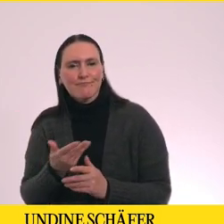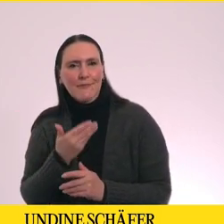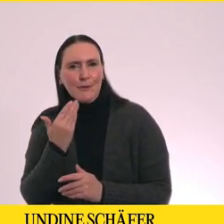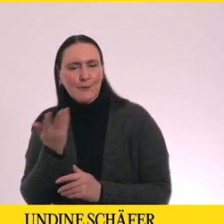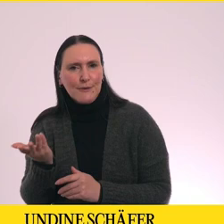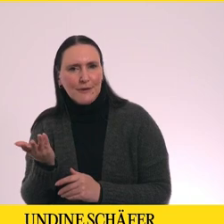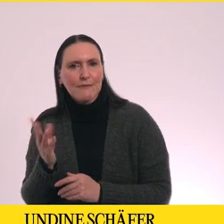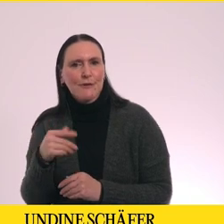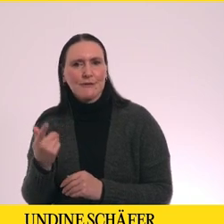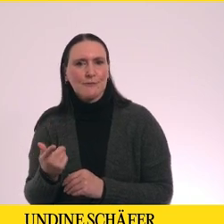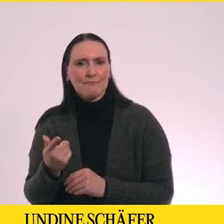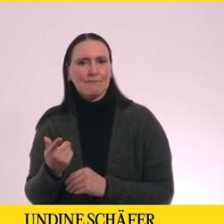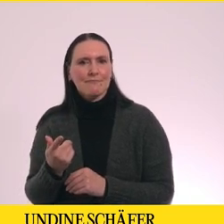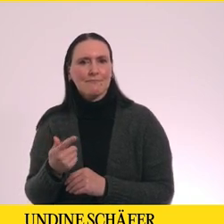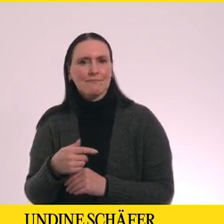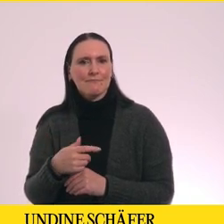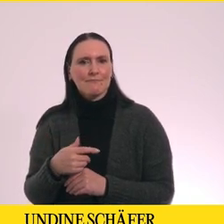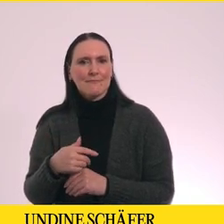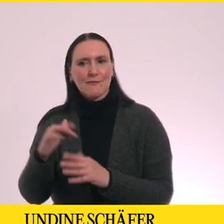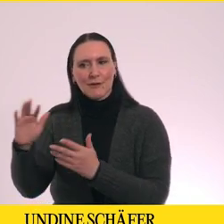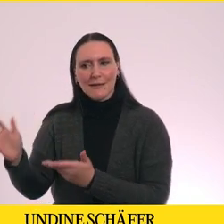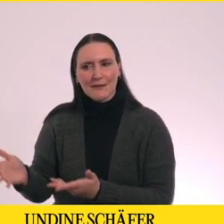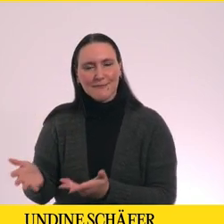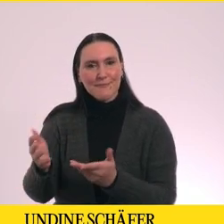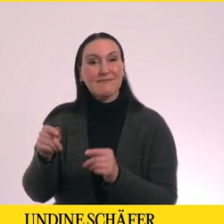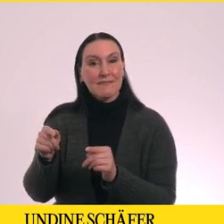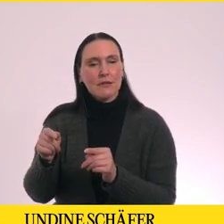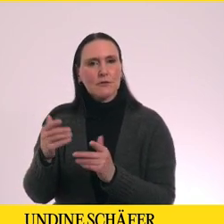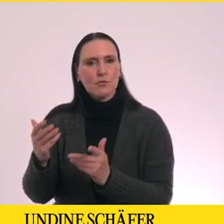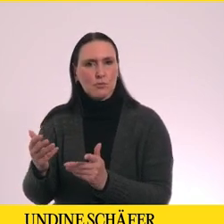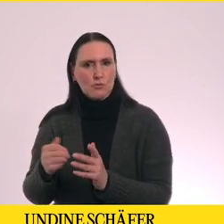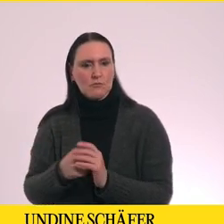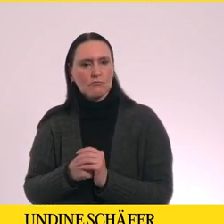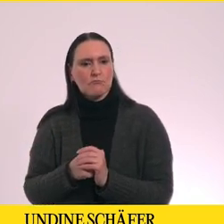simply because we're working within a neurotypical